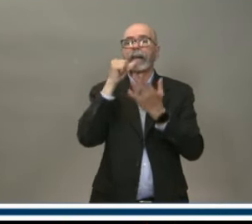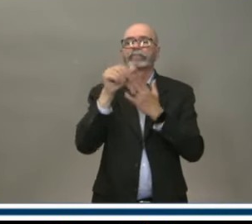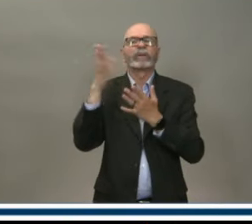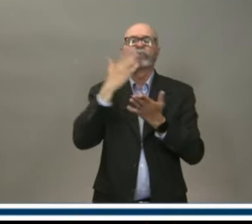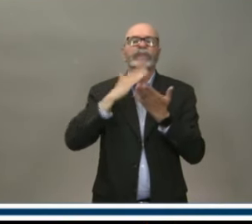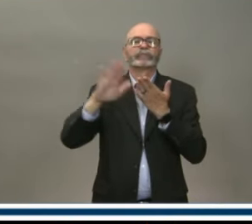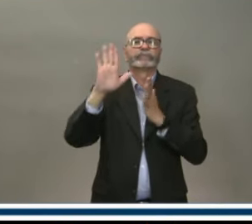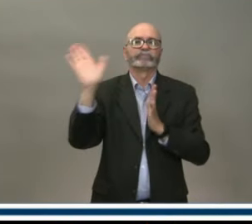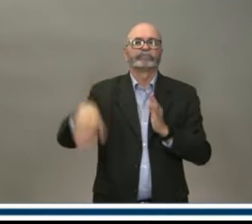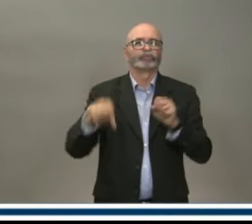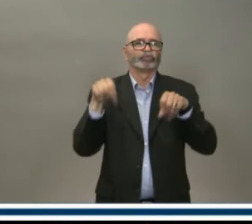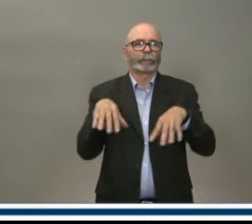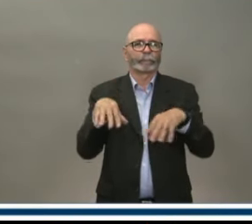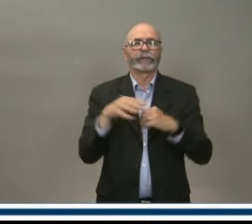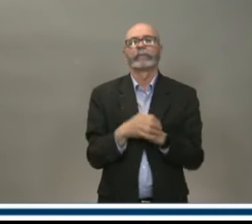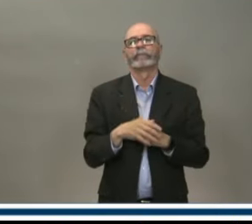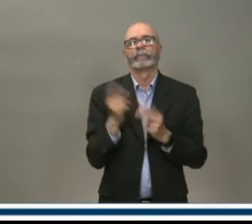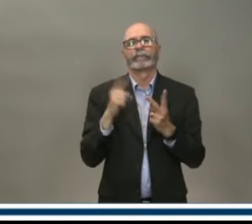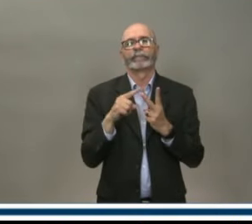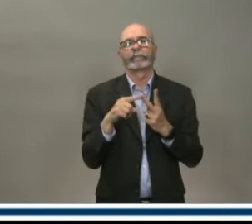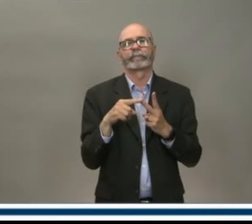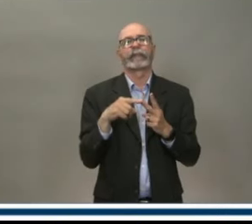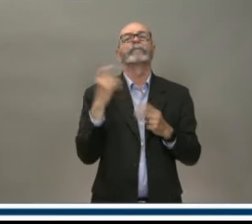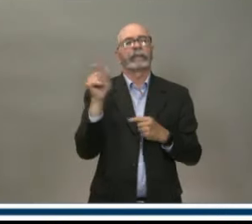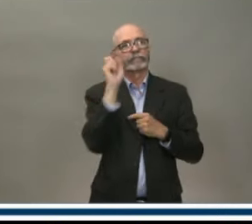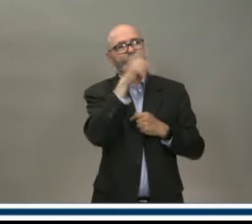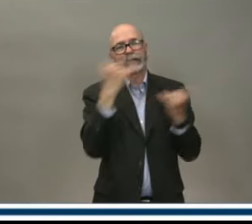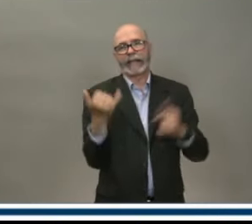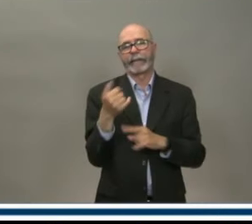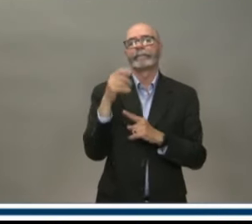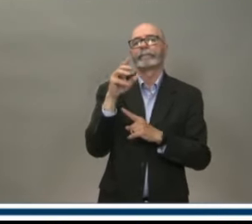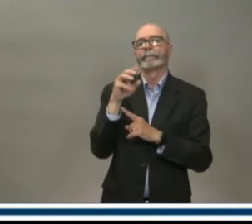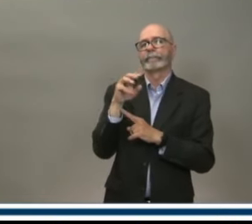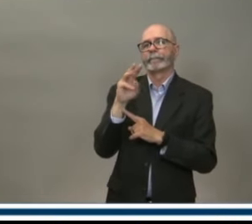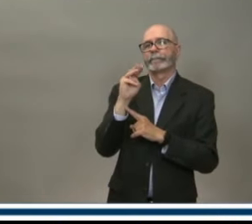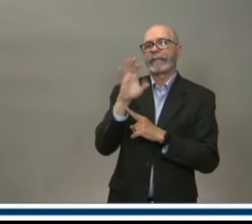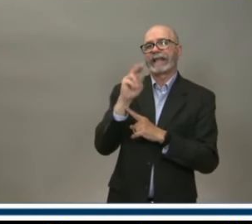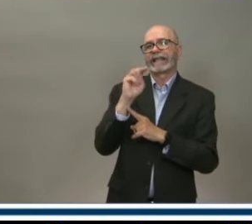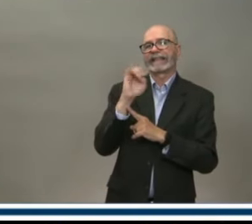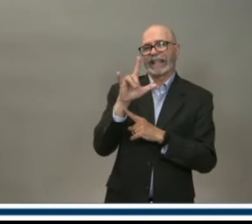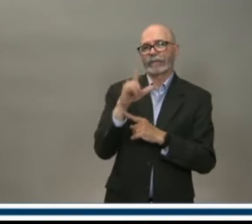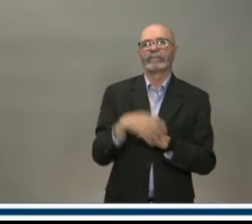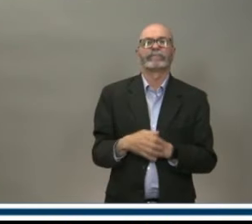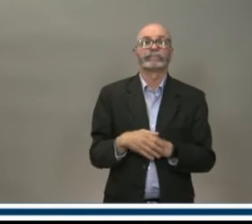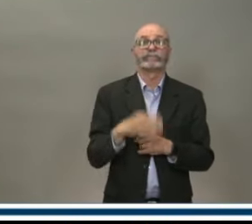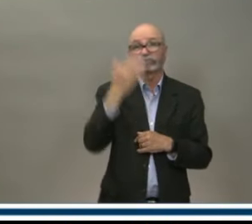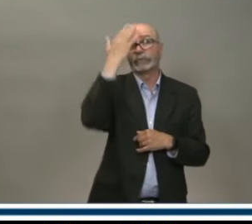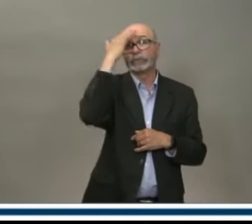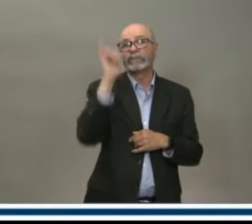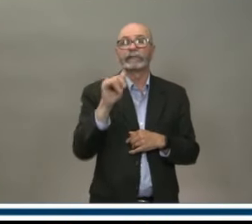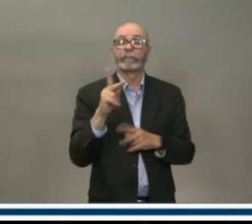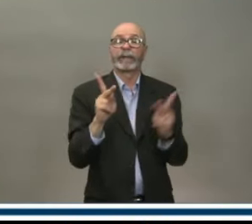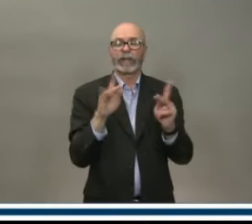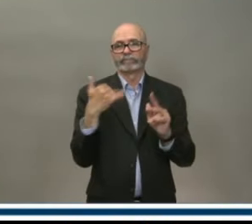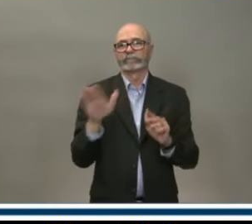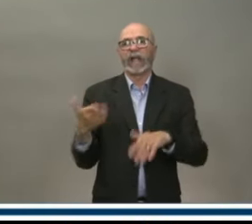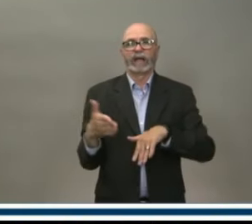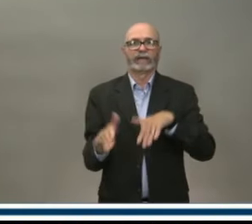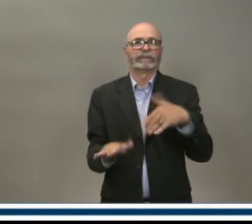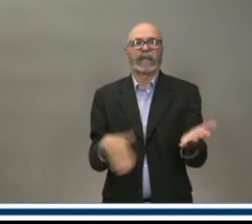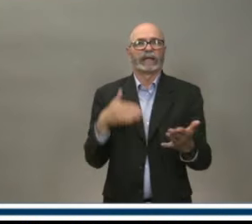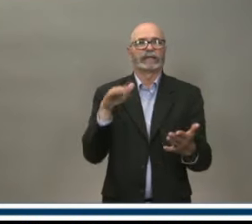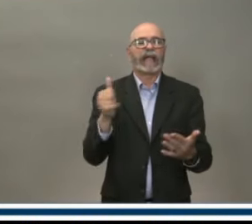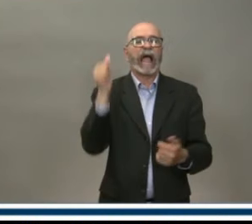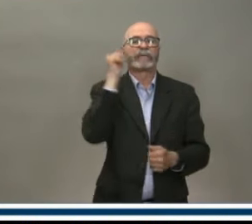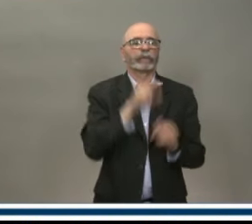Go ahead, Premier. Thank you, Tina, and thank all of you for joining us today. Death is all around us, and with each passing day, it doesn't get